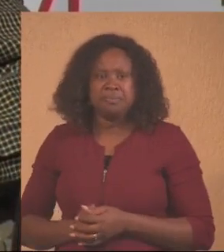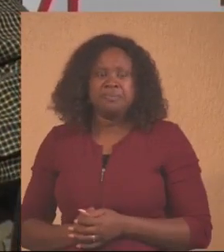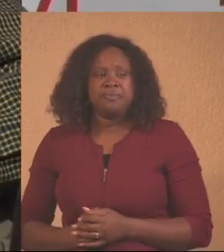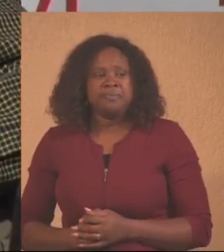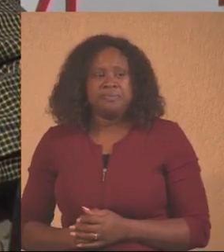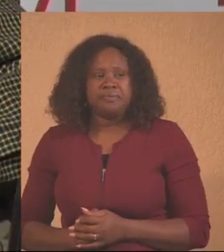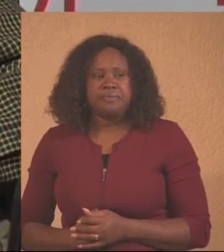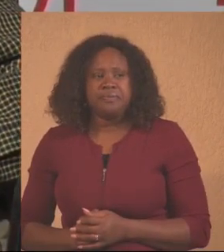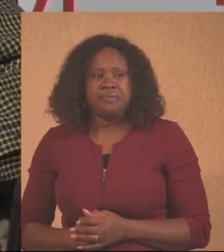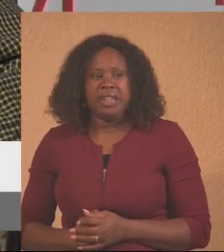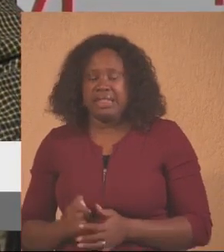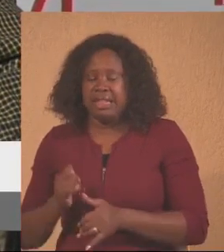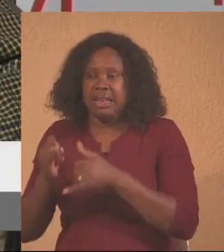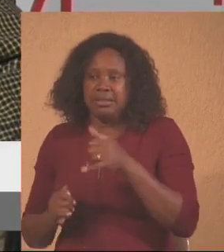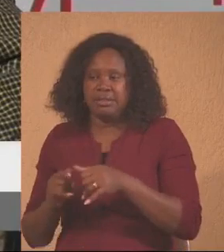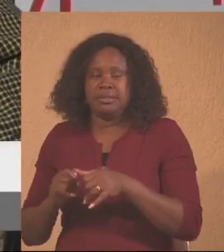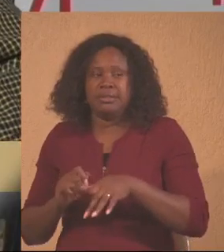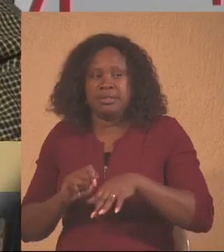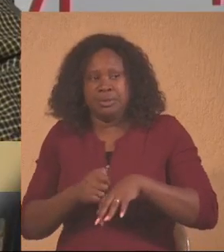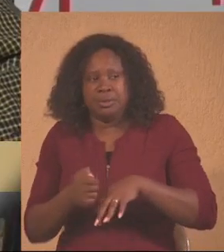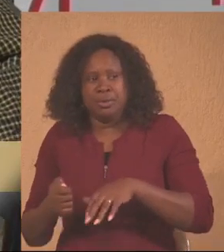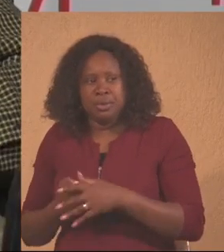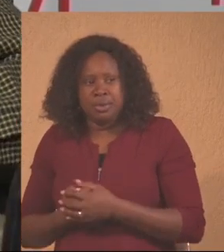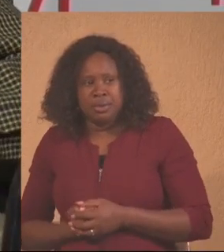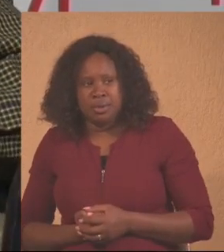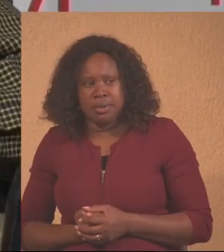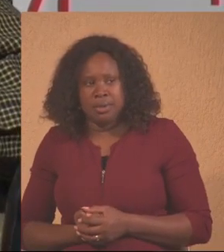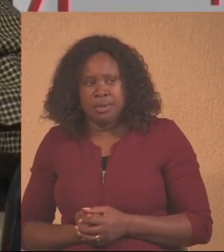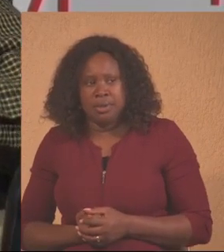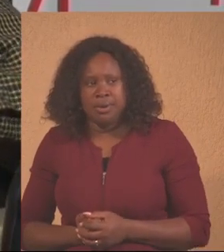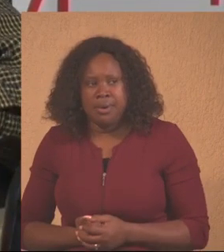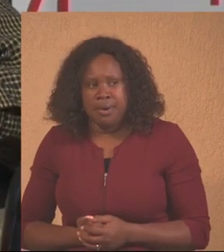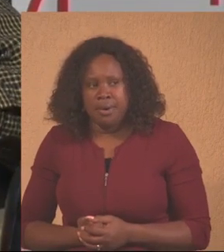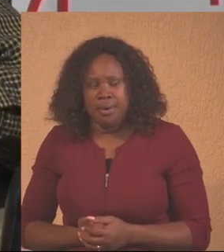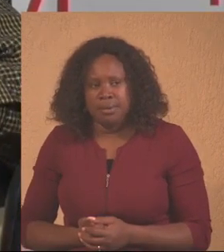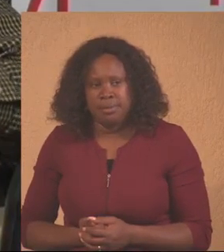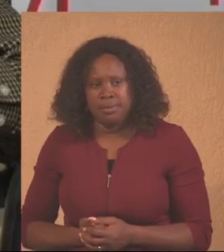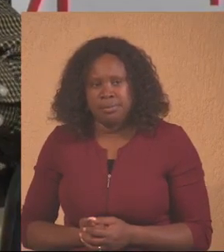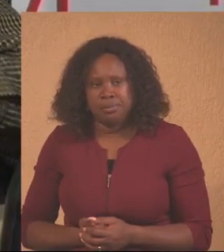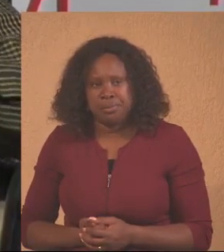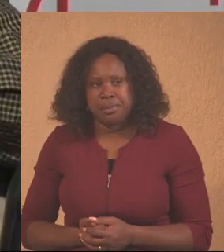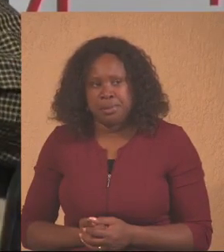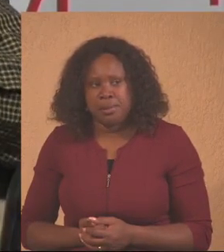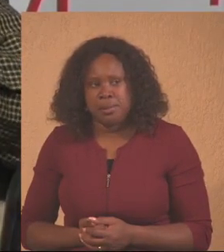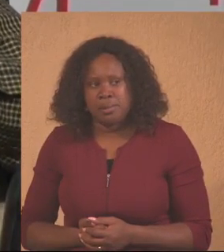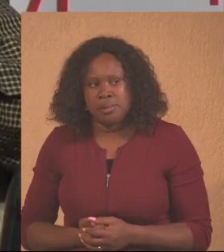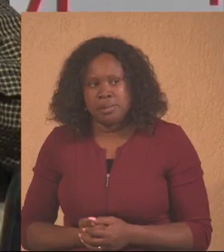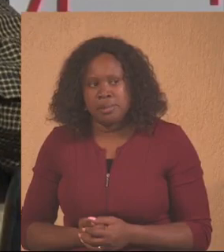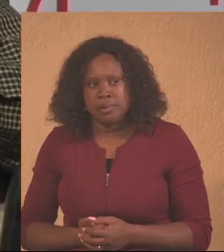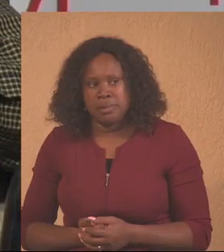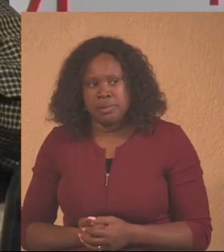lockdown, we are still in there. We have not seen around the regions